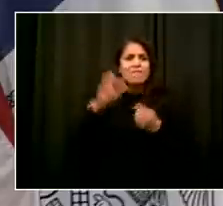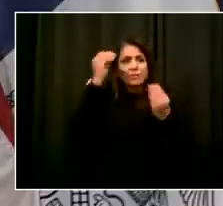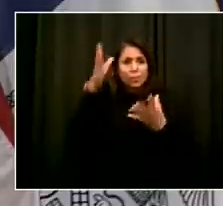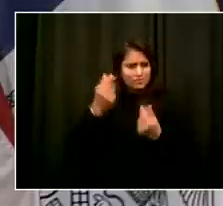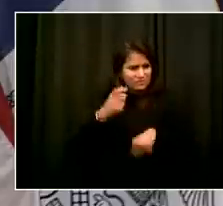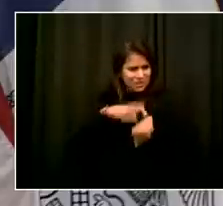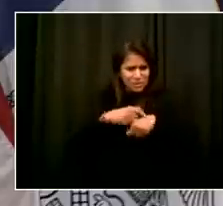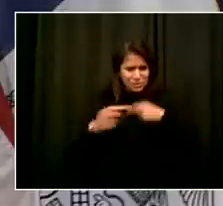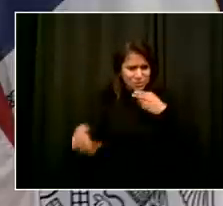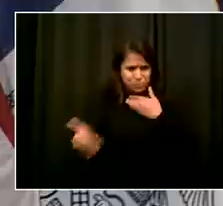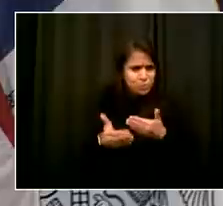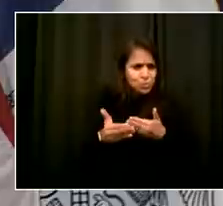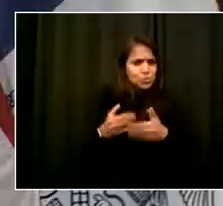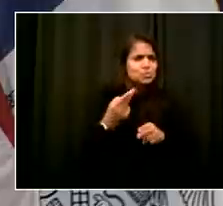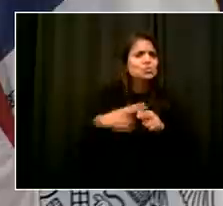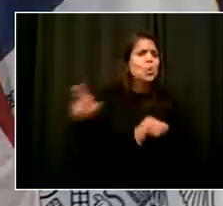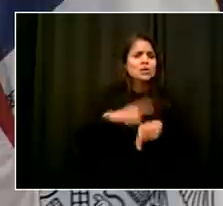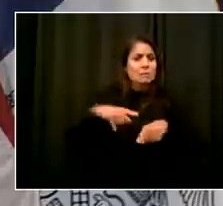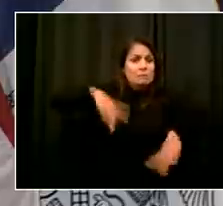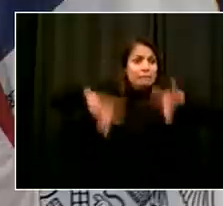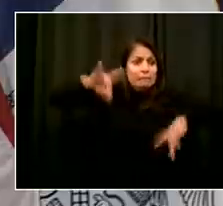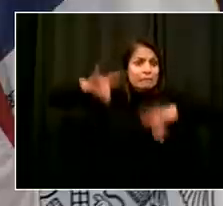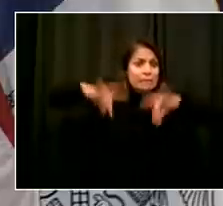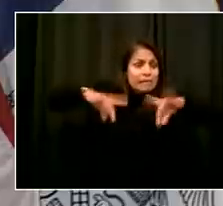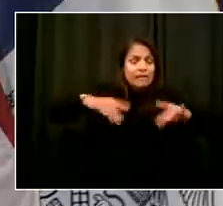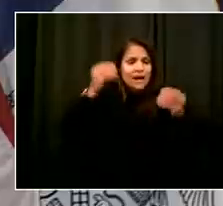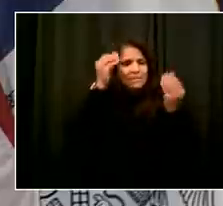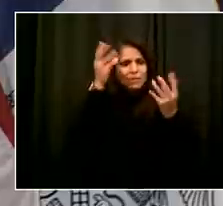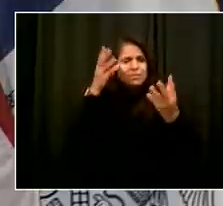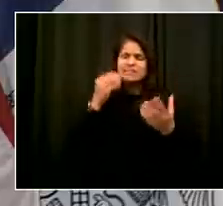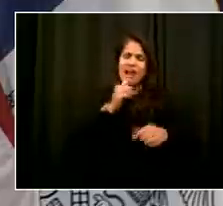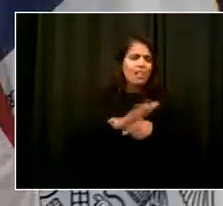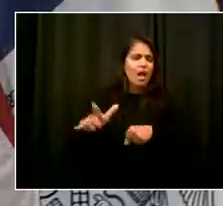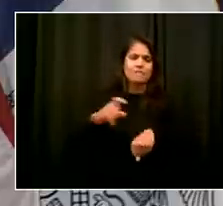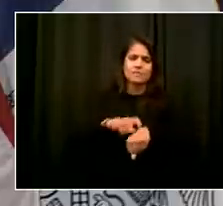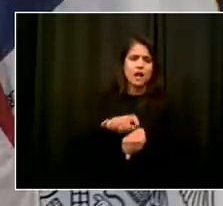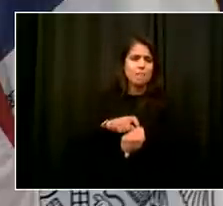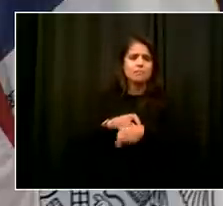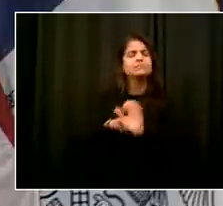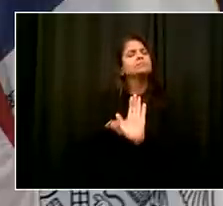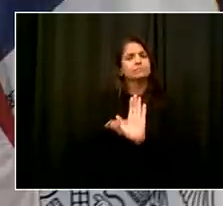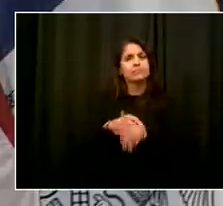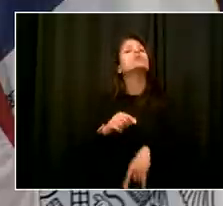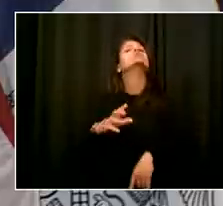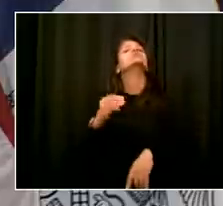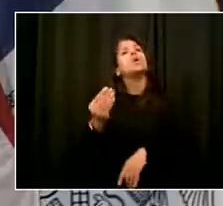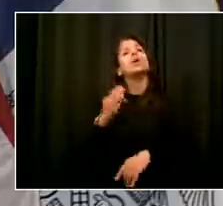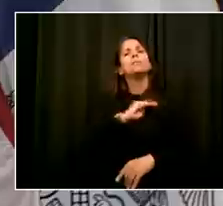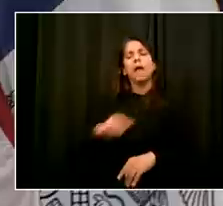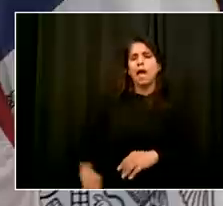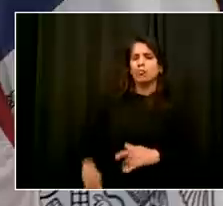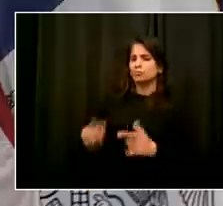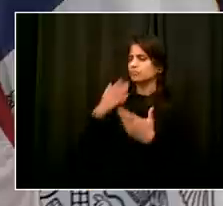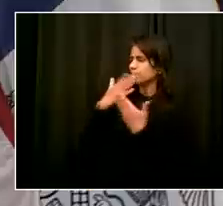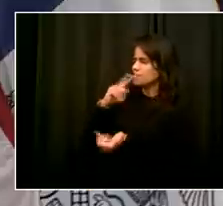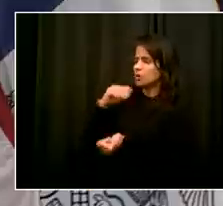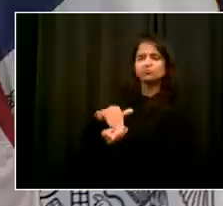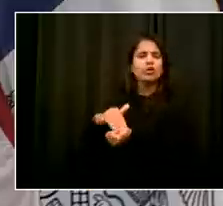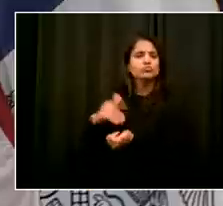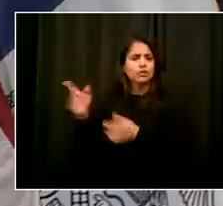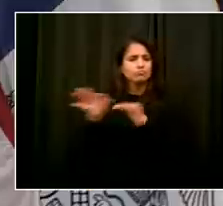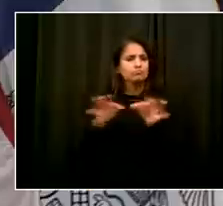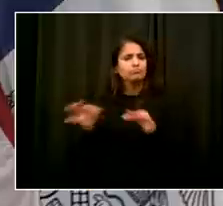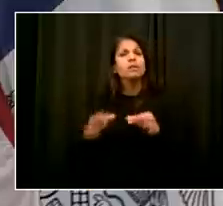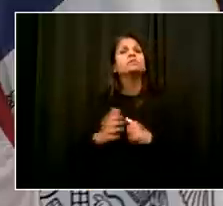recognize reality. We never heard of this disease a year ago, basically. What is the typical timeline, just to give people some